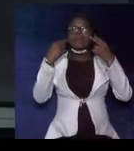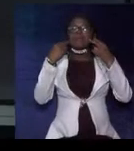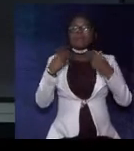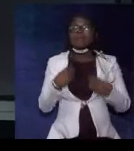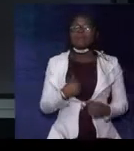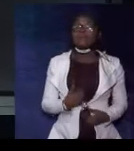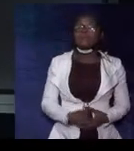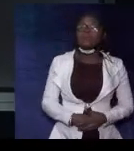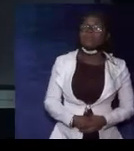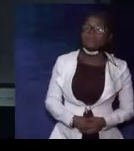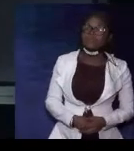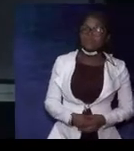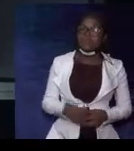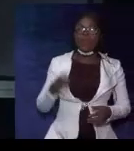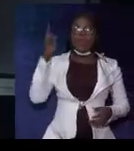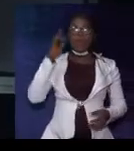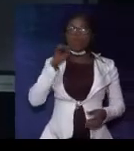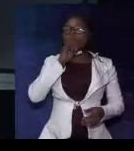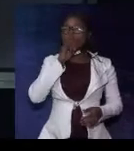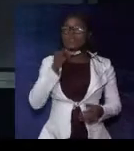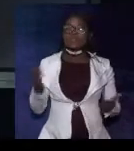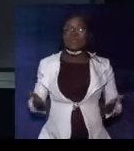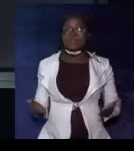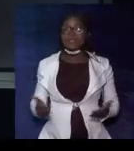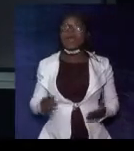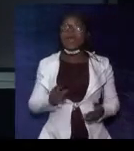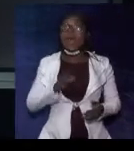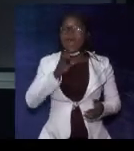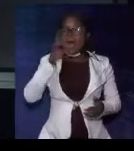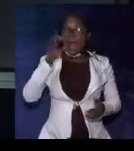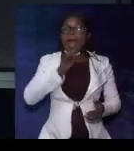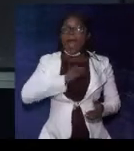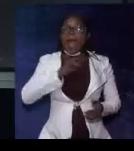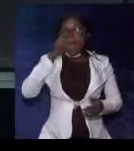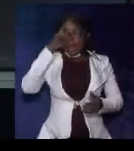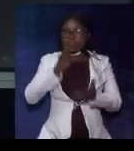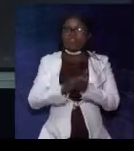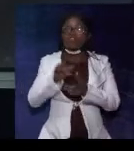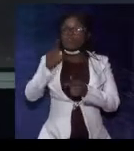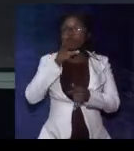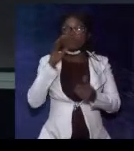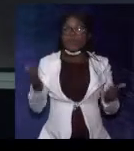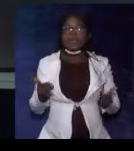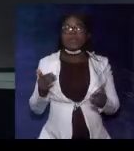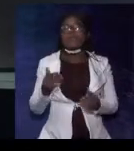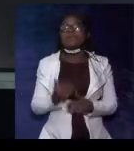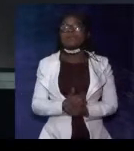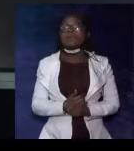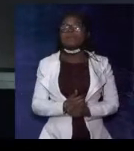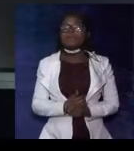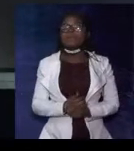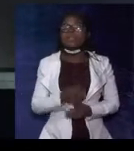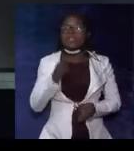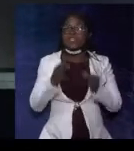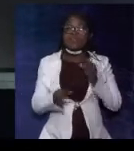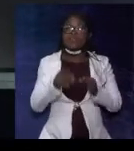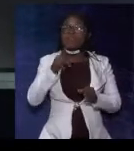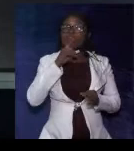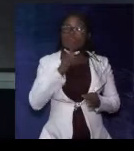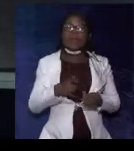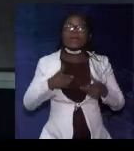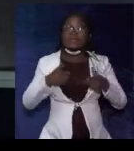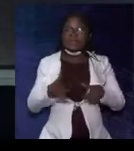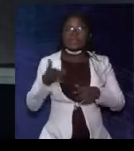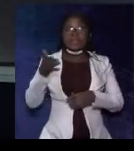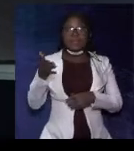Eyes on me. Uncle Popo is there. I trust you are still there. Now let's see if you are